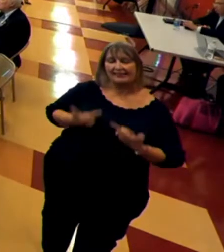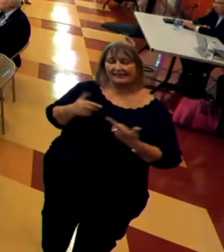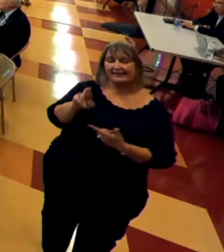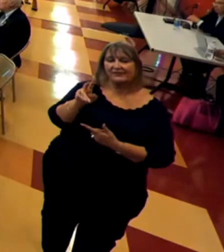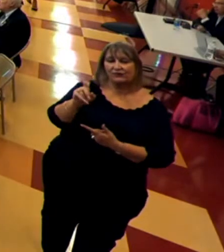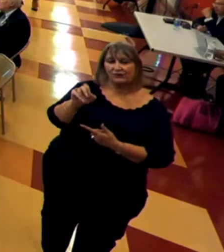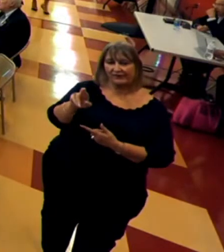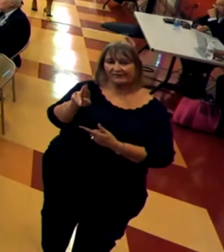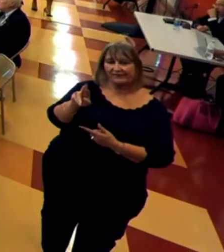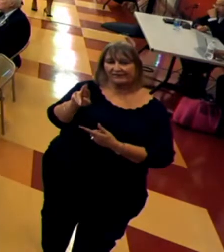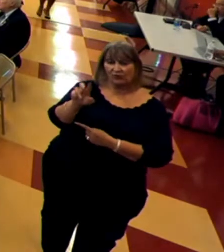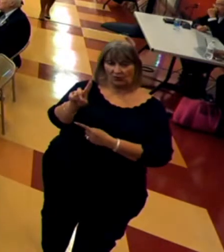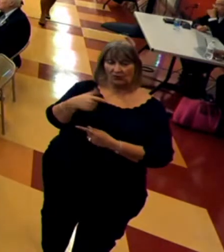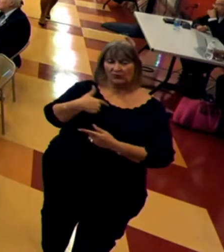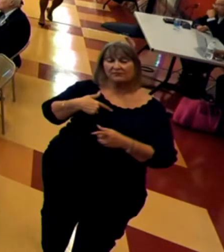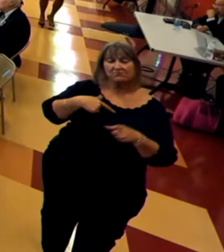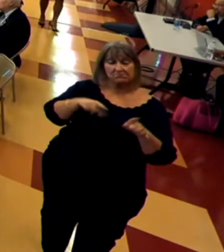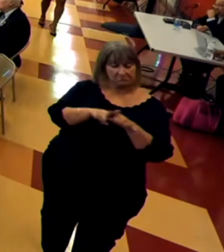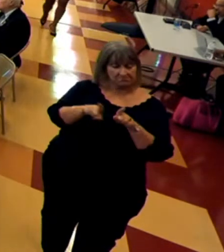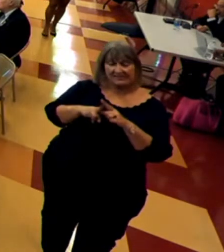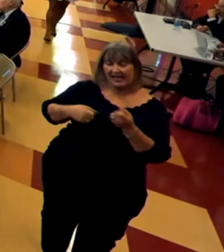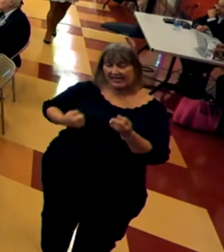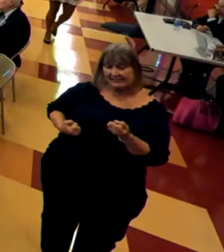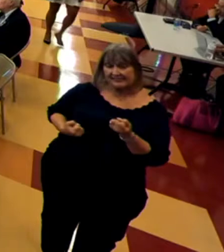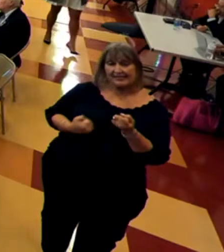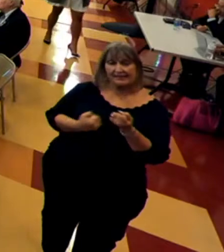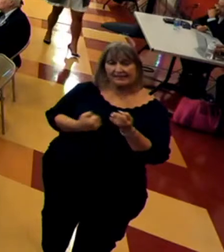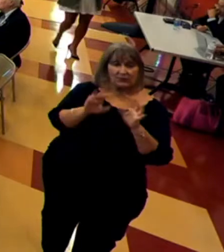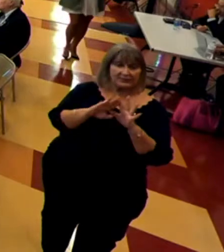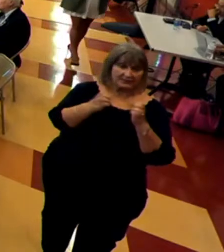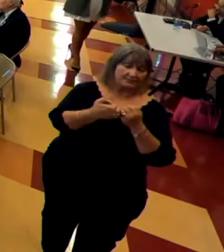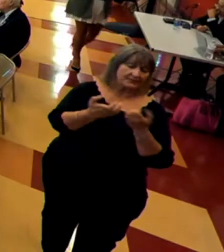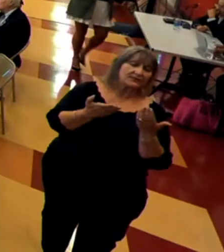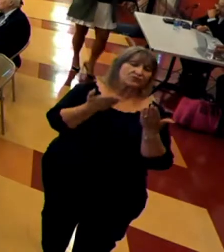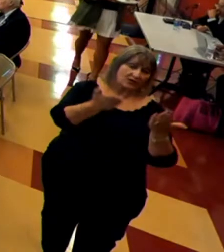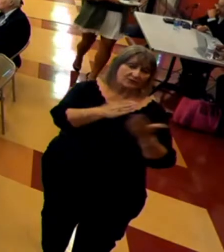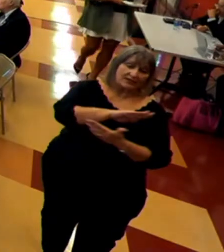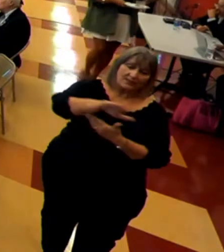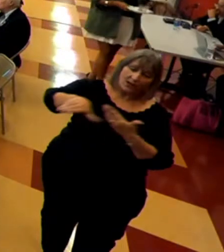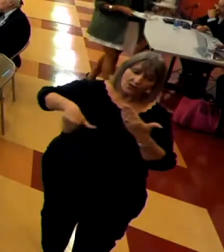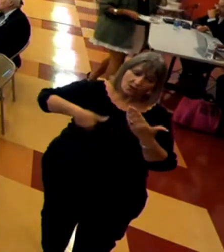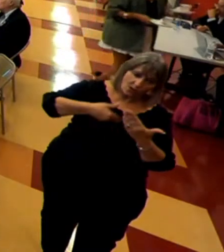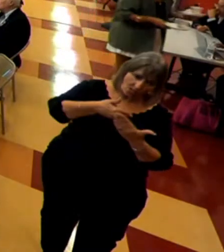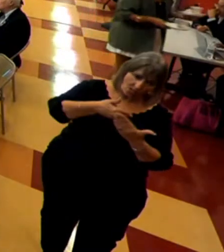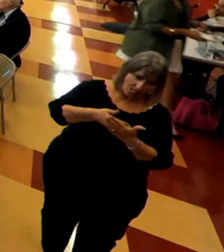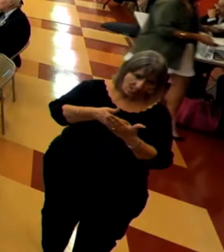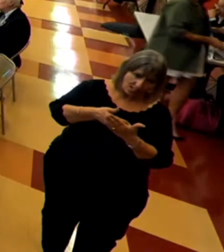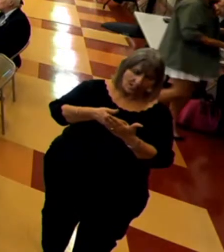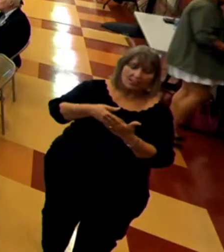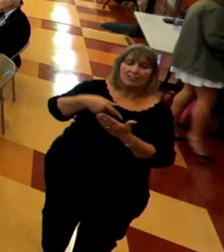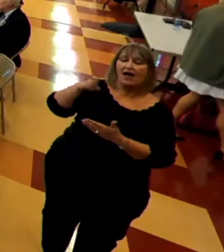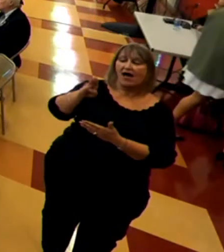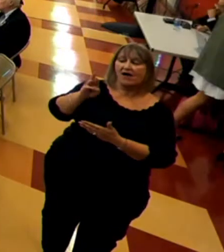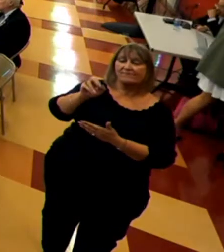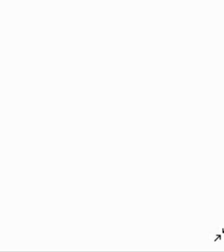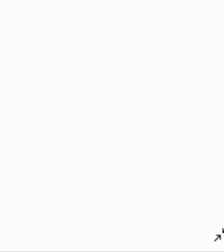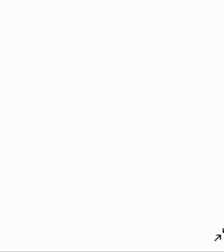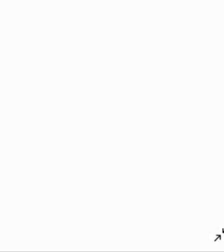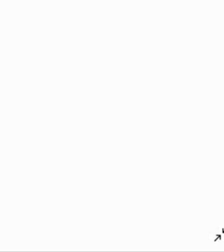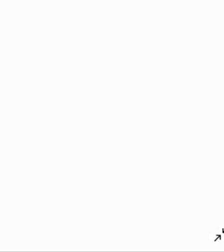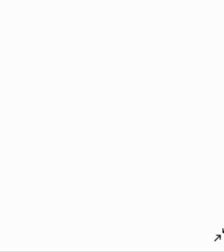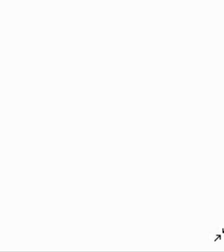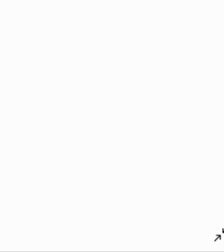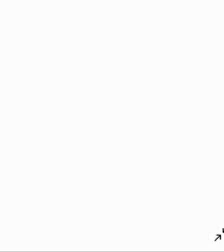too support the committee's recommendation to move all of Brackenridge Park into District